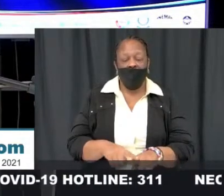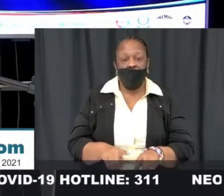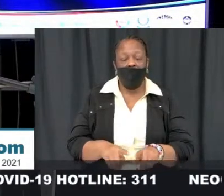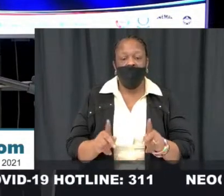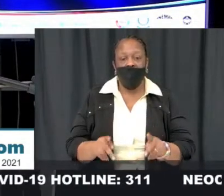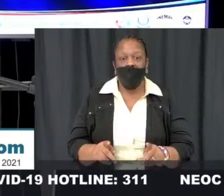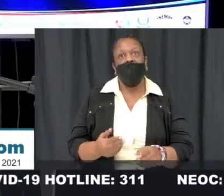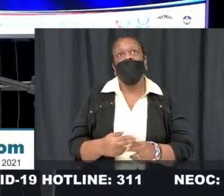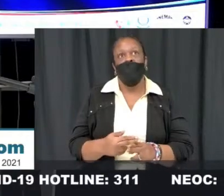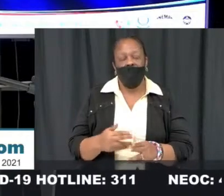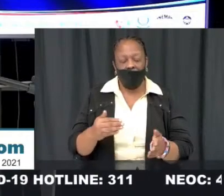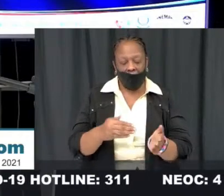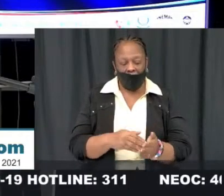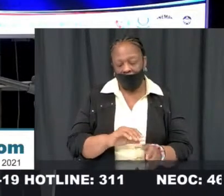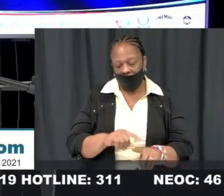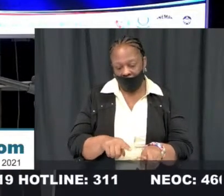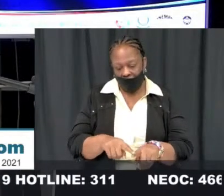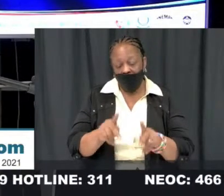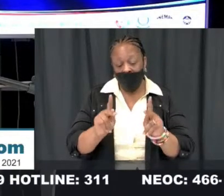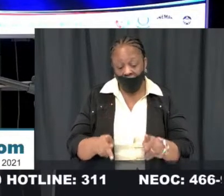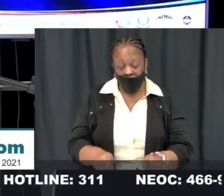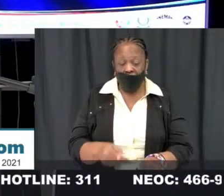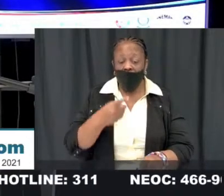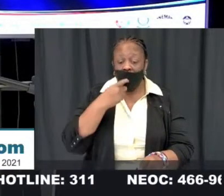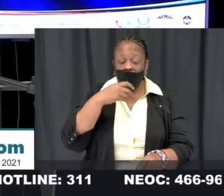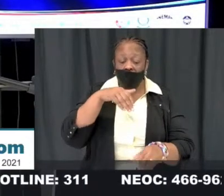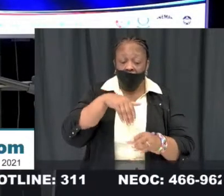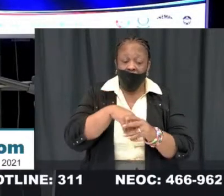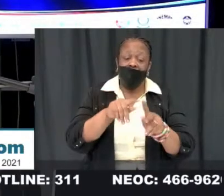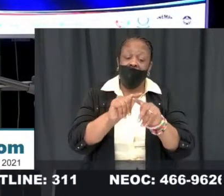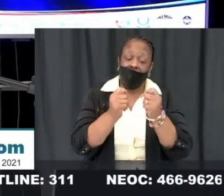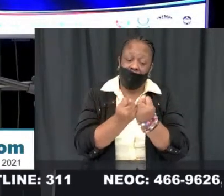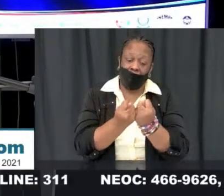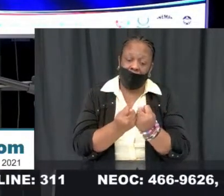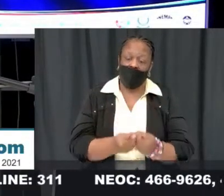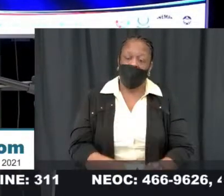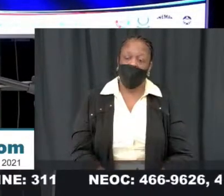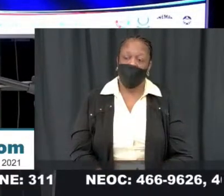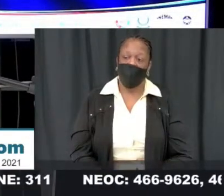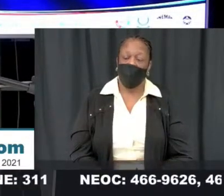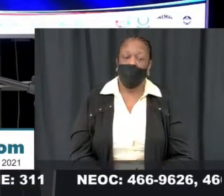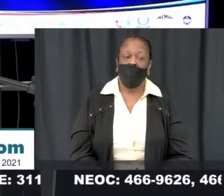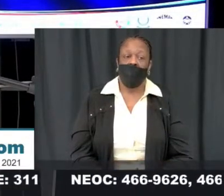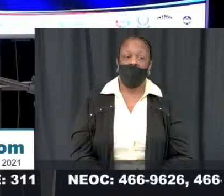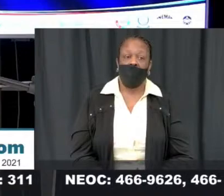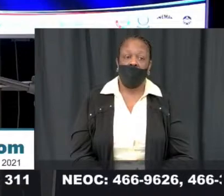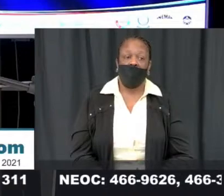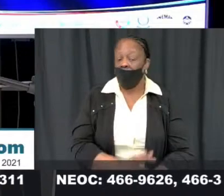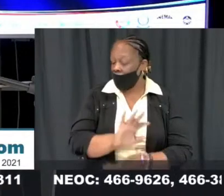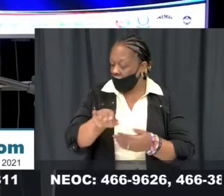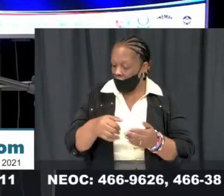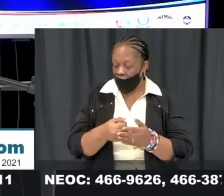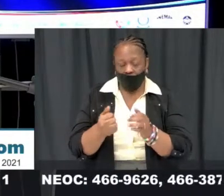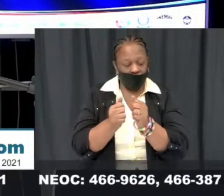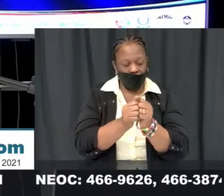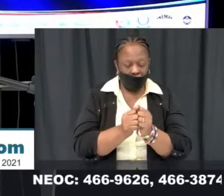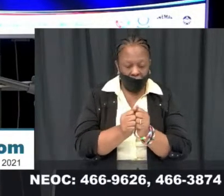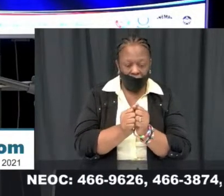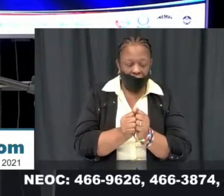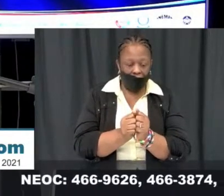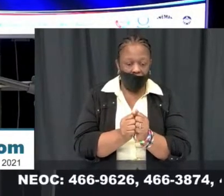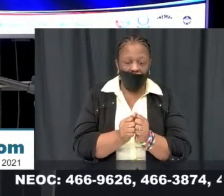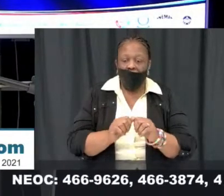the legal advice as to the do's and don'ts. How will this impact regulation? Does